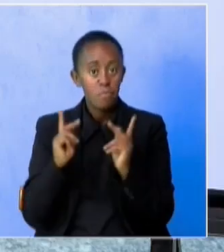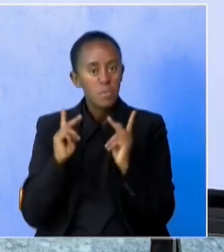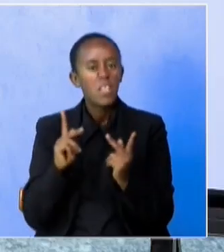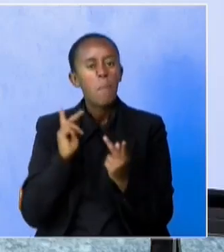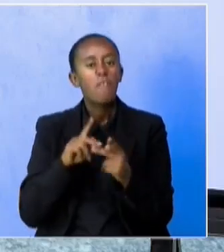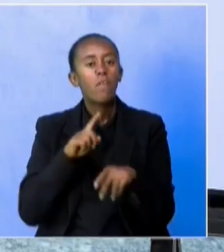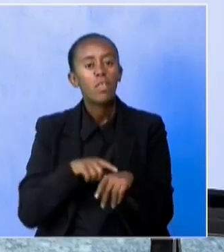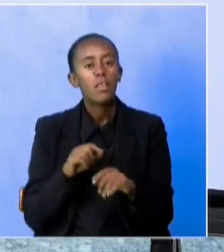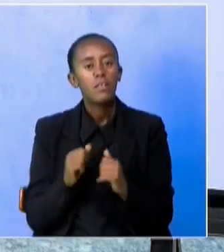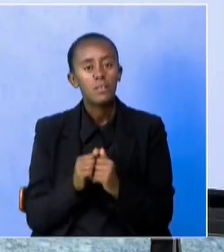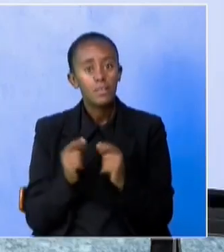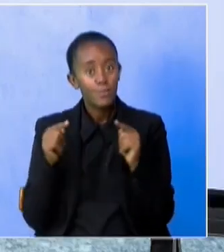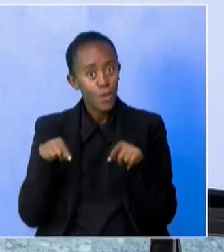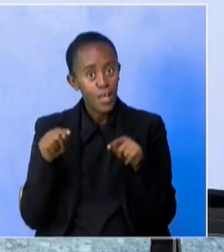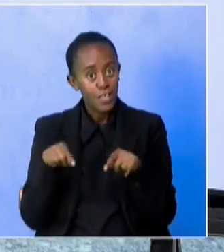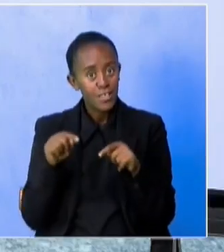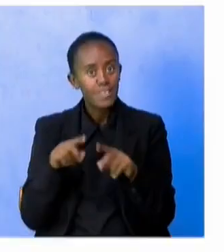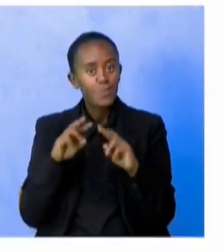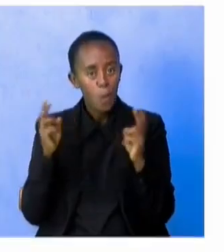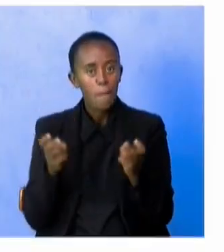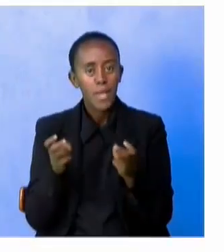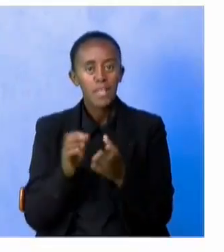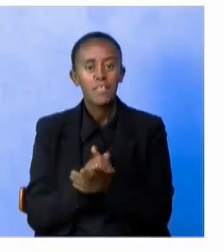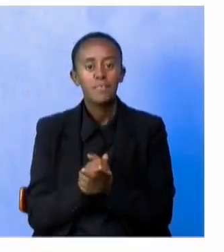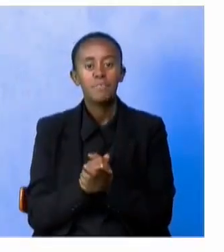is they have